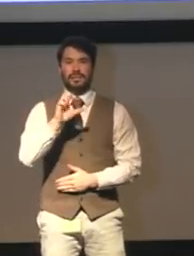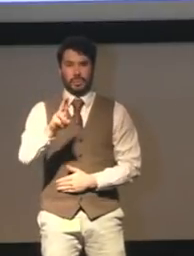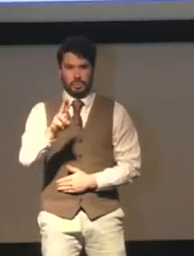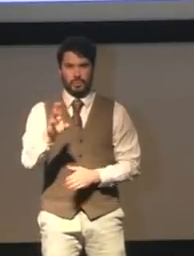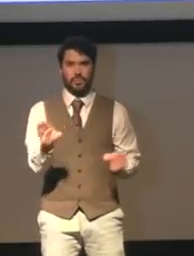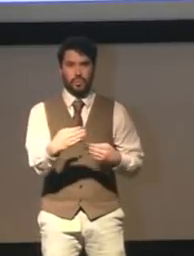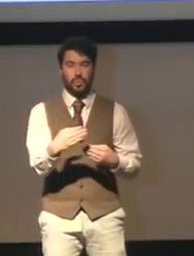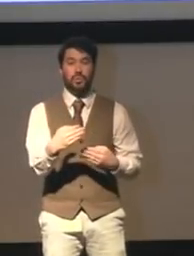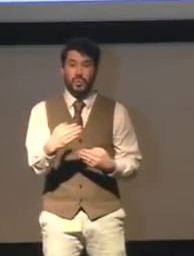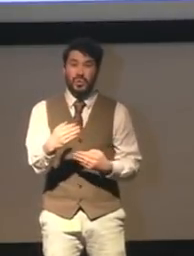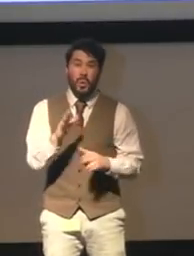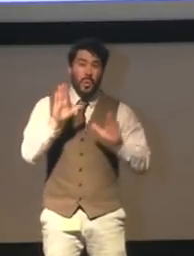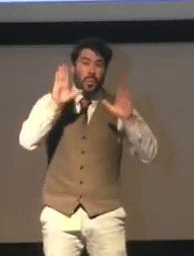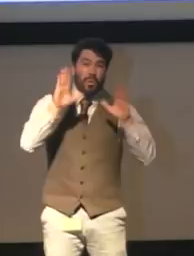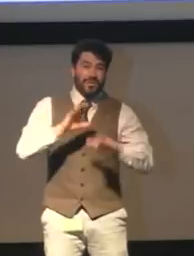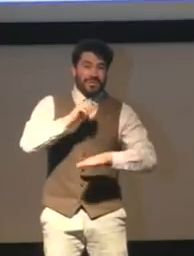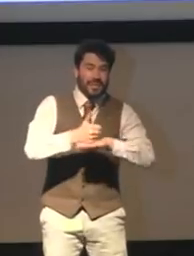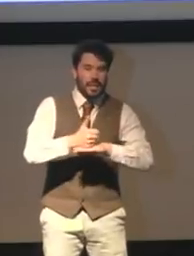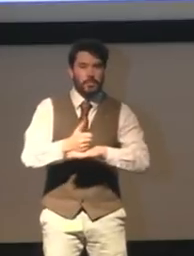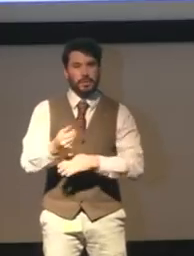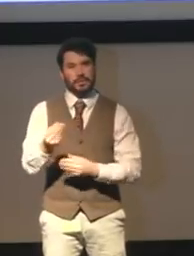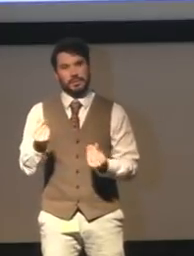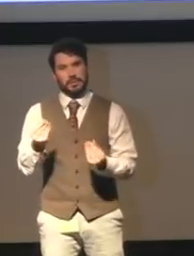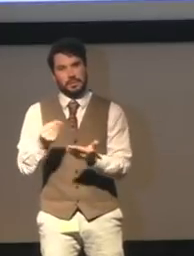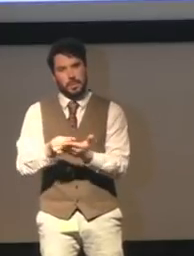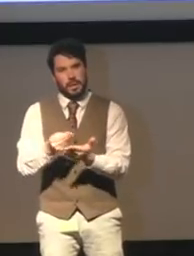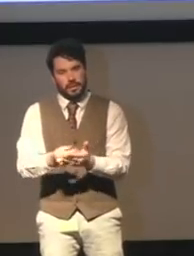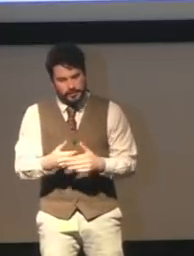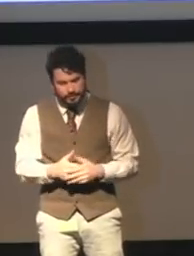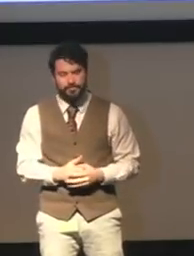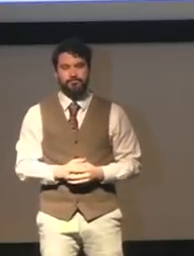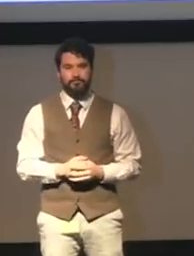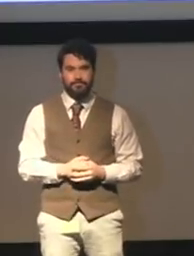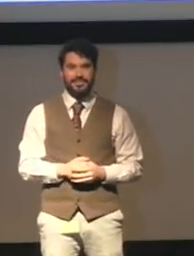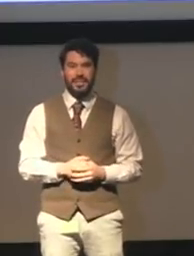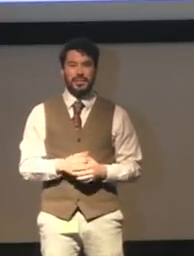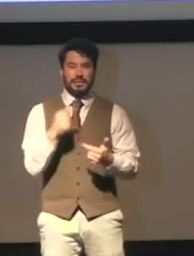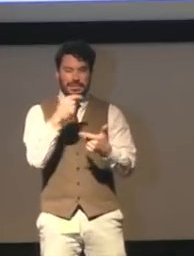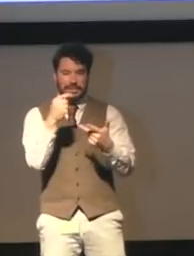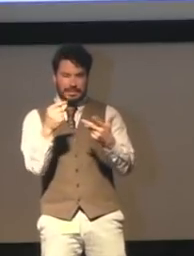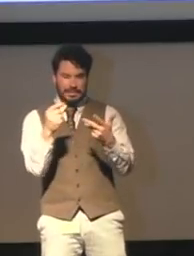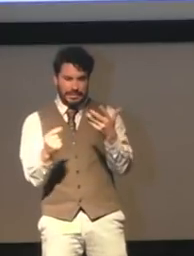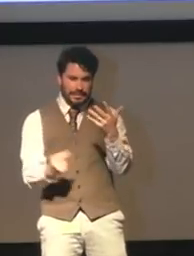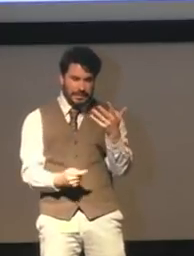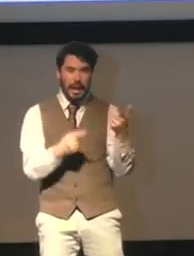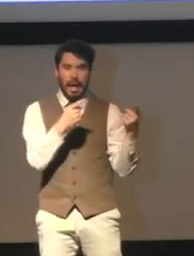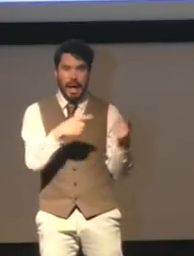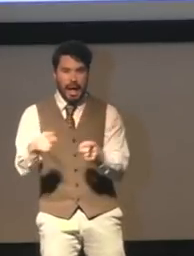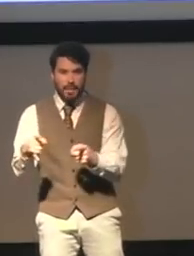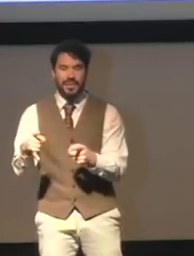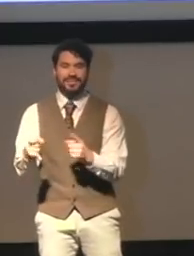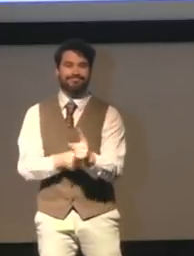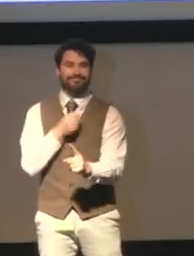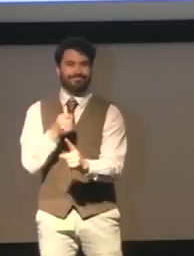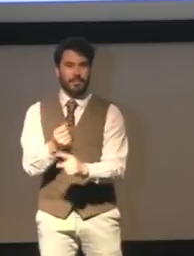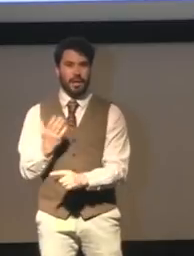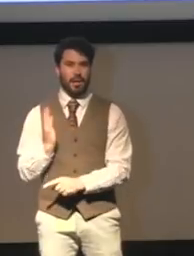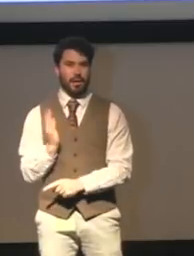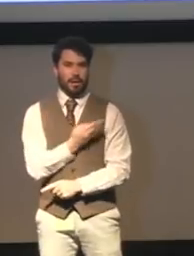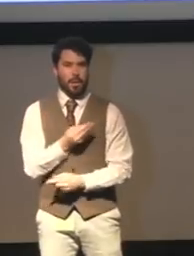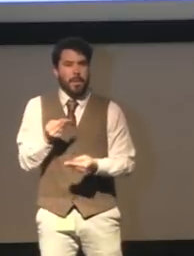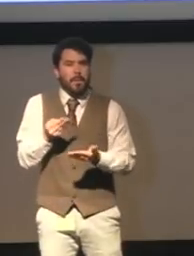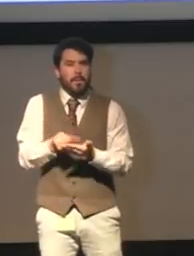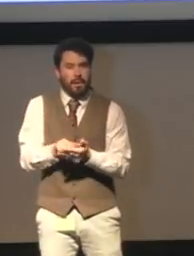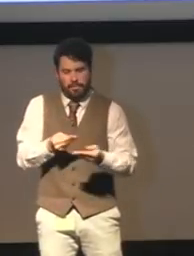many senses, but expensive. All these factors have and will continue to have a significant impact on our financial health.